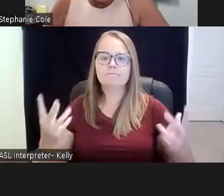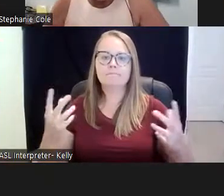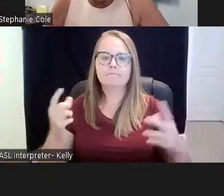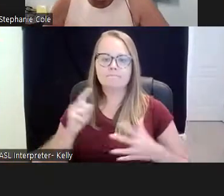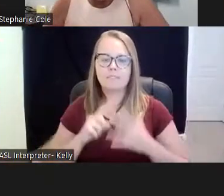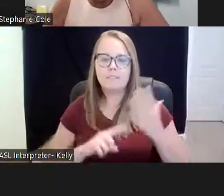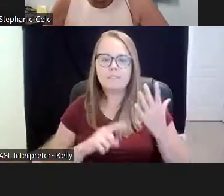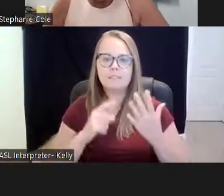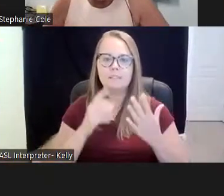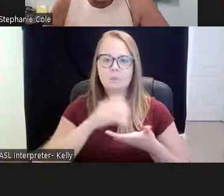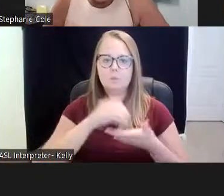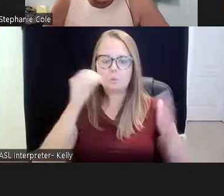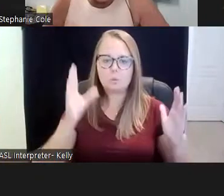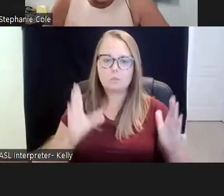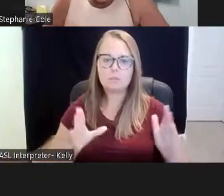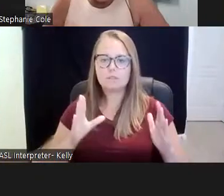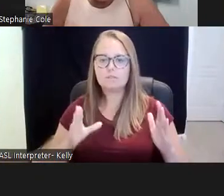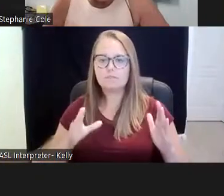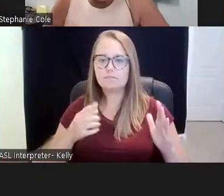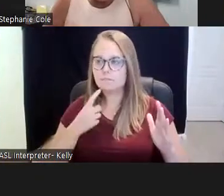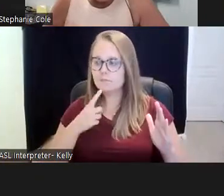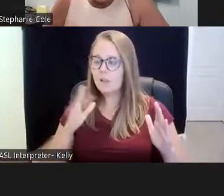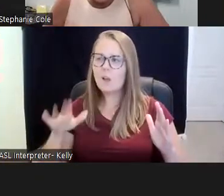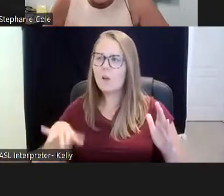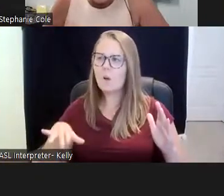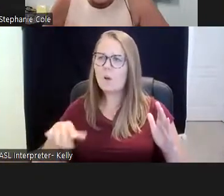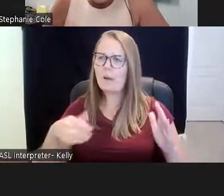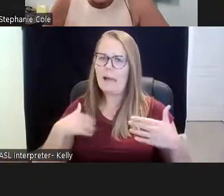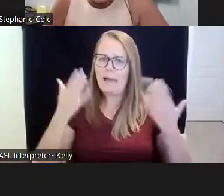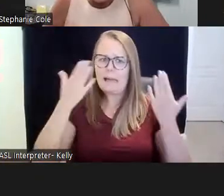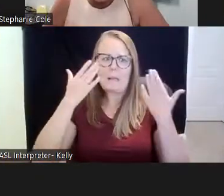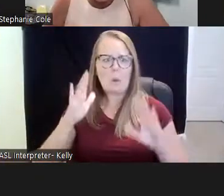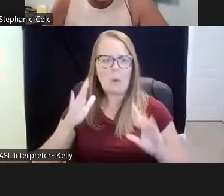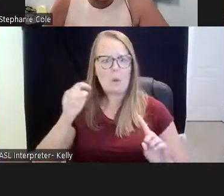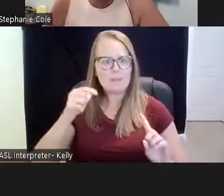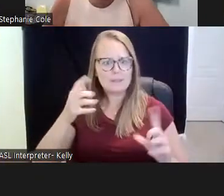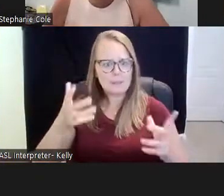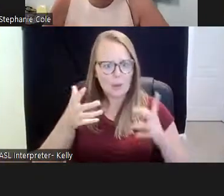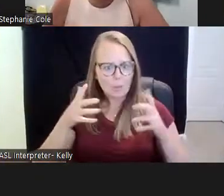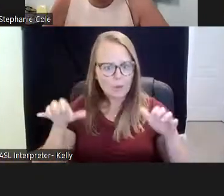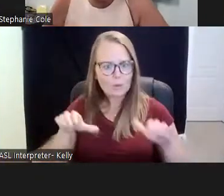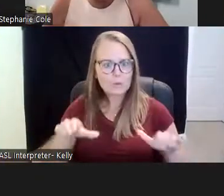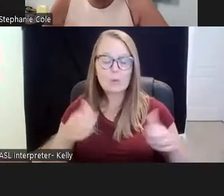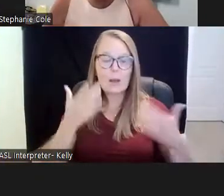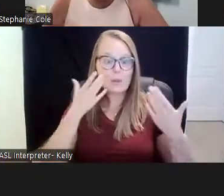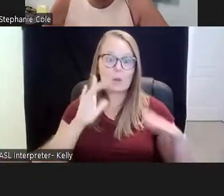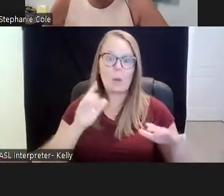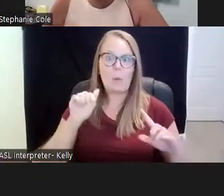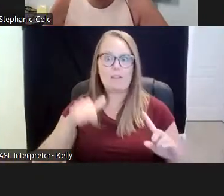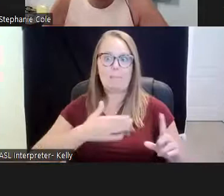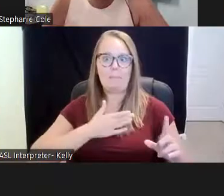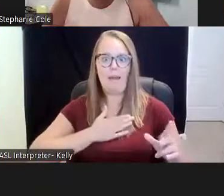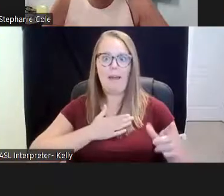students say, I didn't know that this is what I was going to do. I didn't know it was going to be my path.